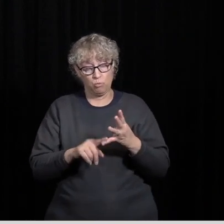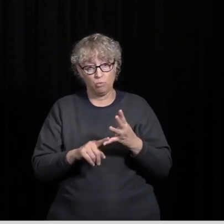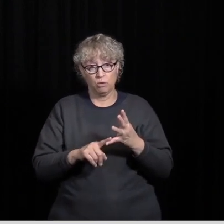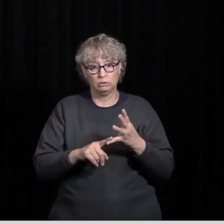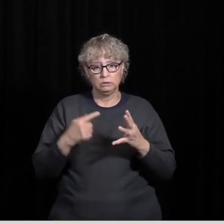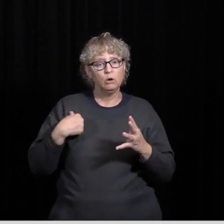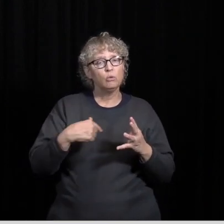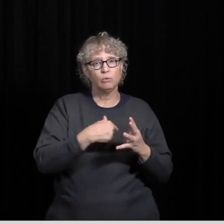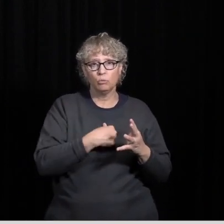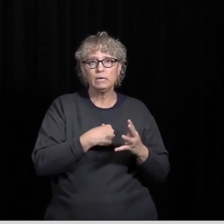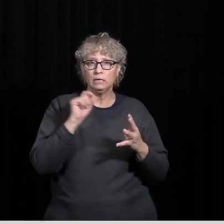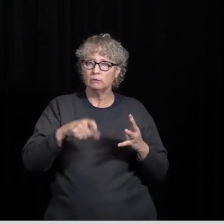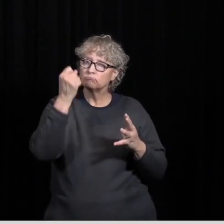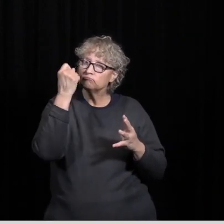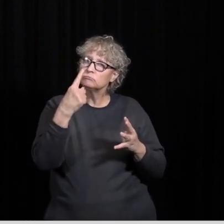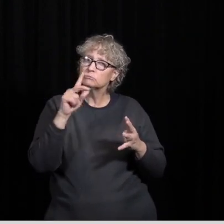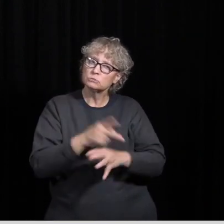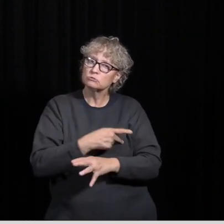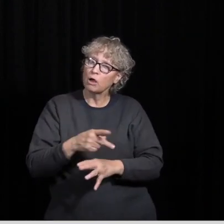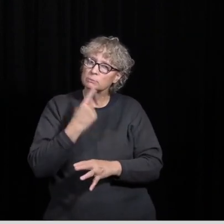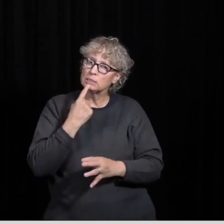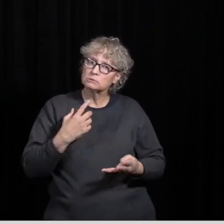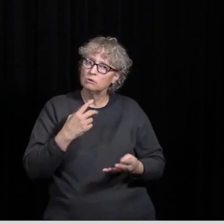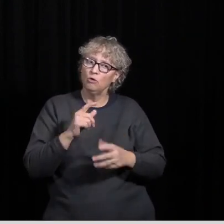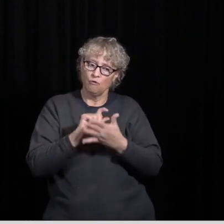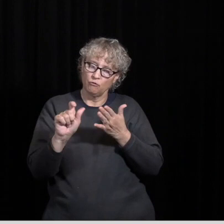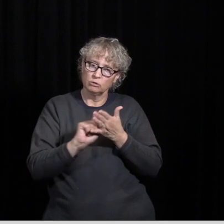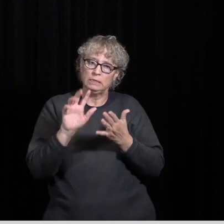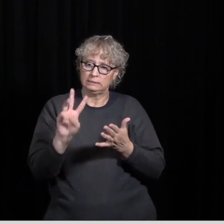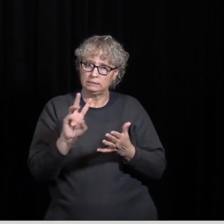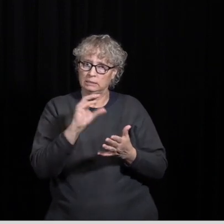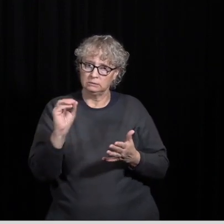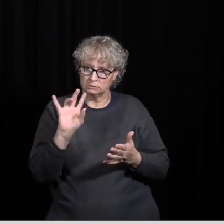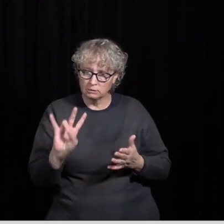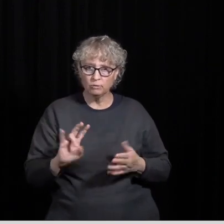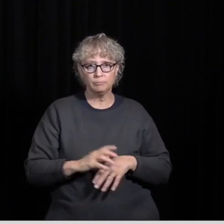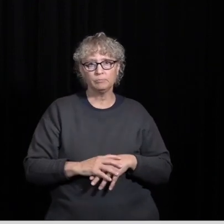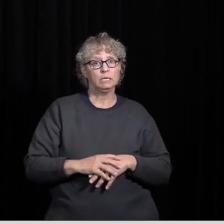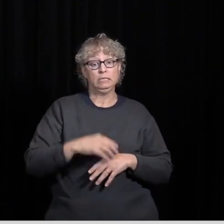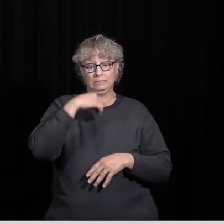And it's so important that we get what the psalmist is saying in verses 6 and 7, that this is what he's saying